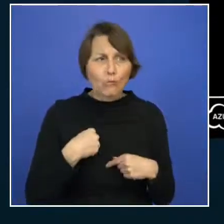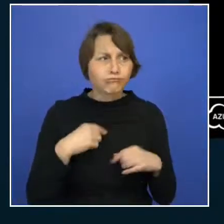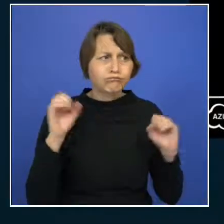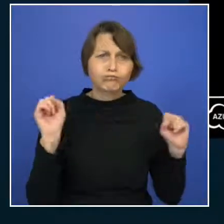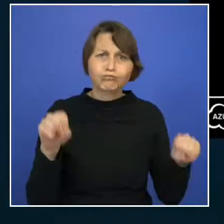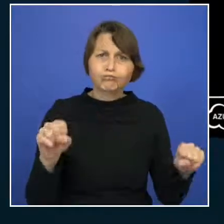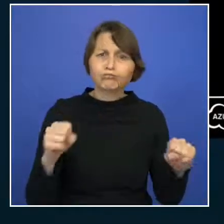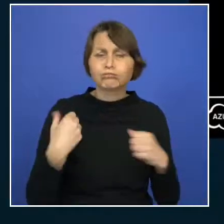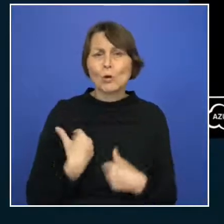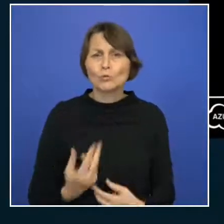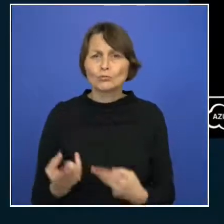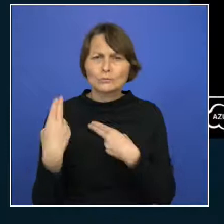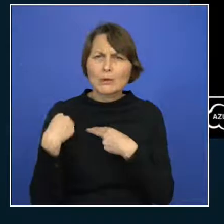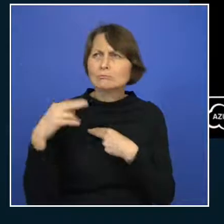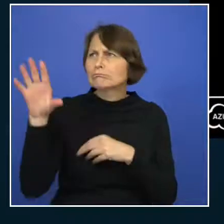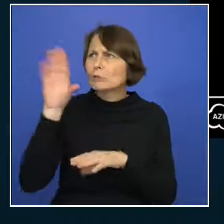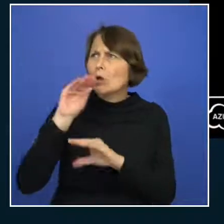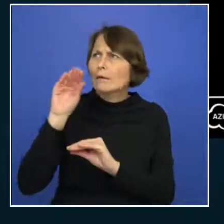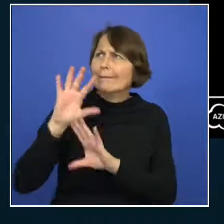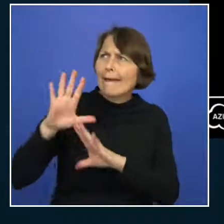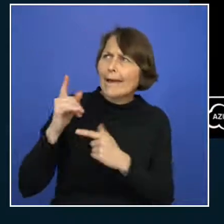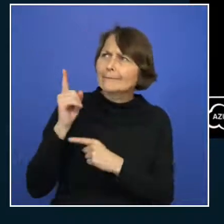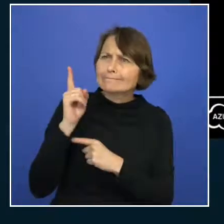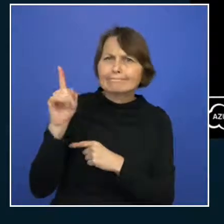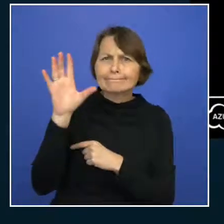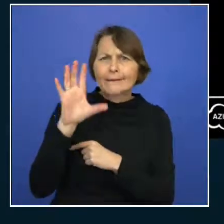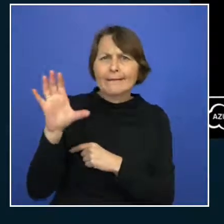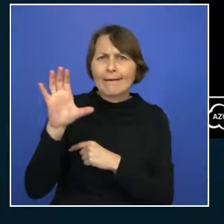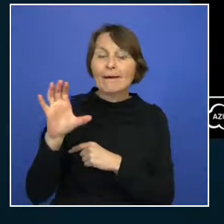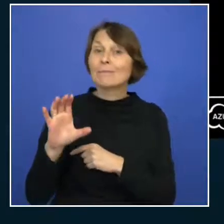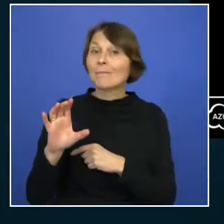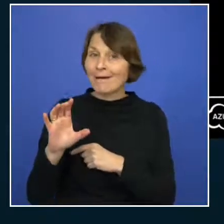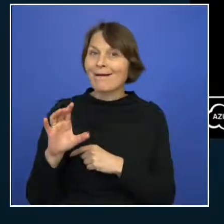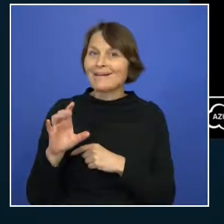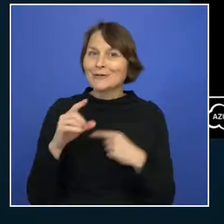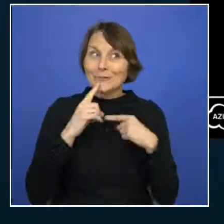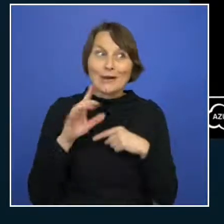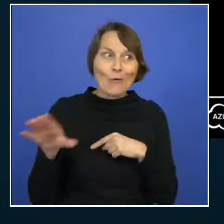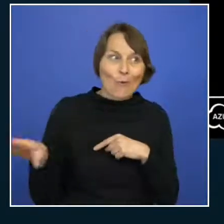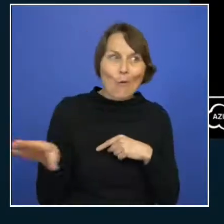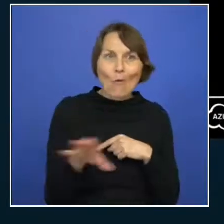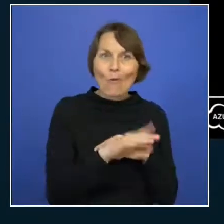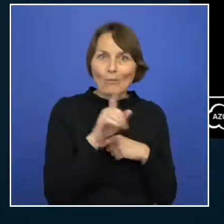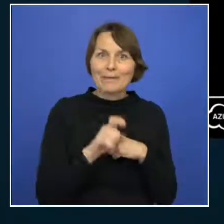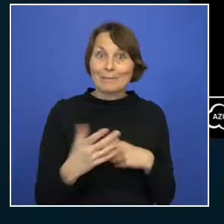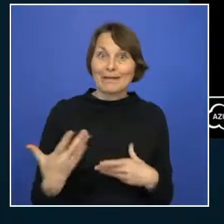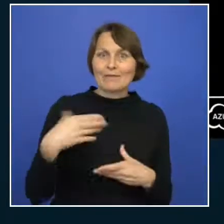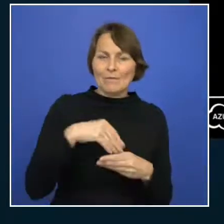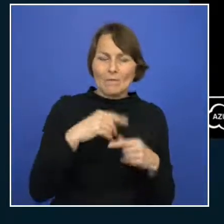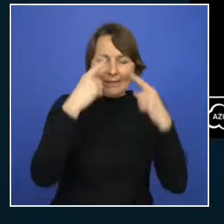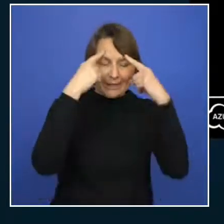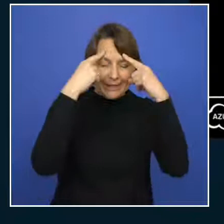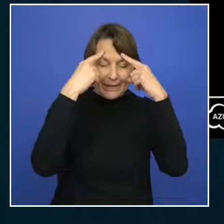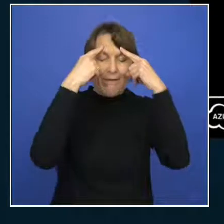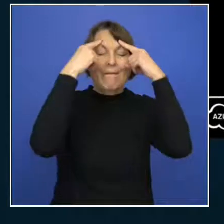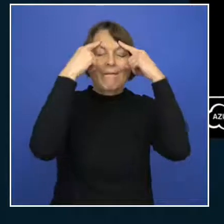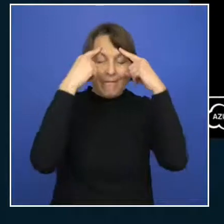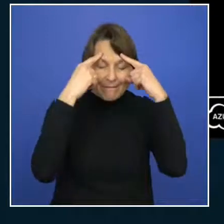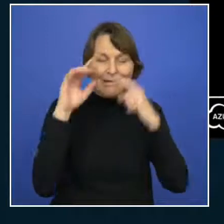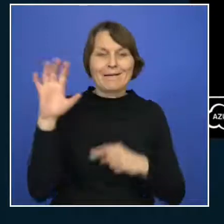cloud. Cloud transformation starts within us also, and also the leadership within